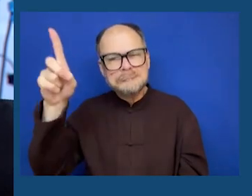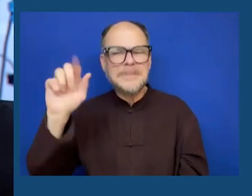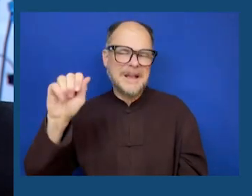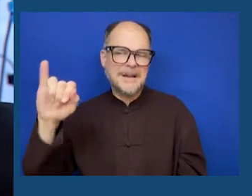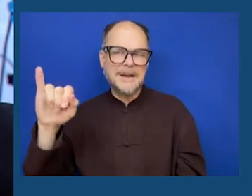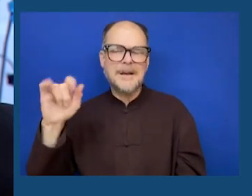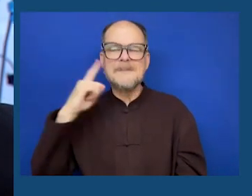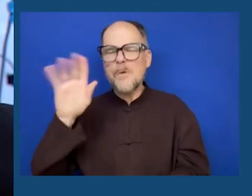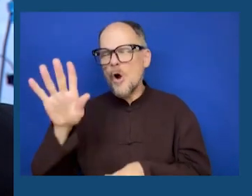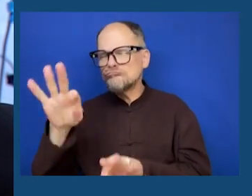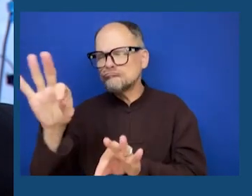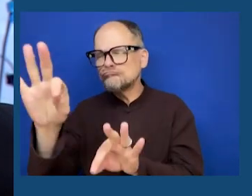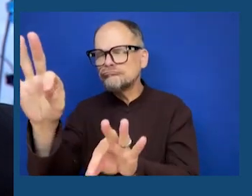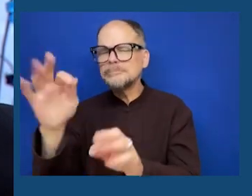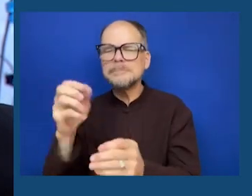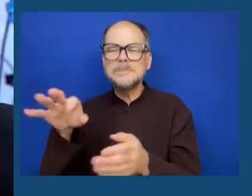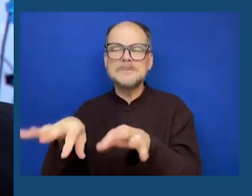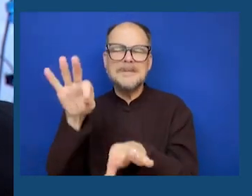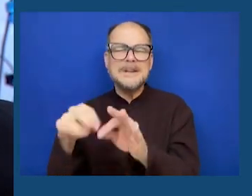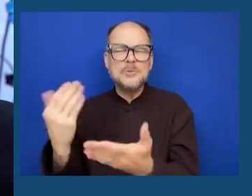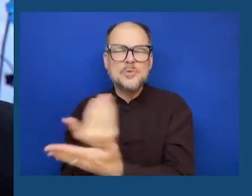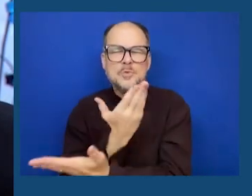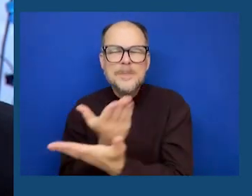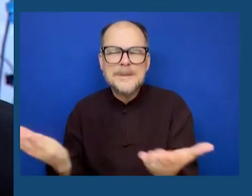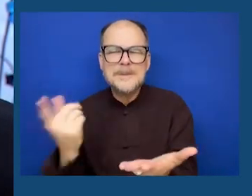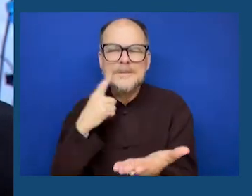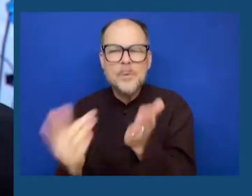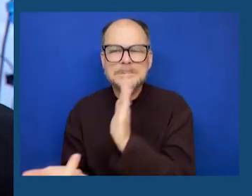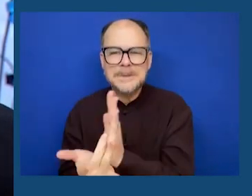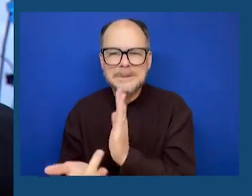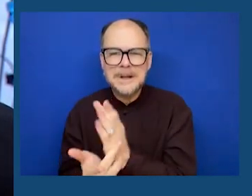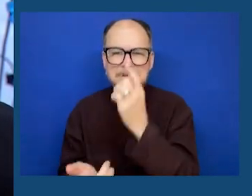of materials for new technologies, for